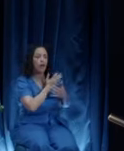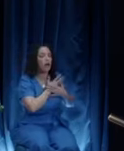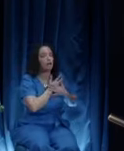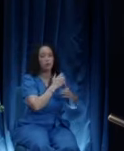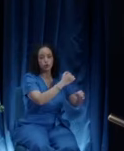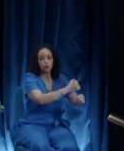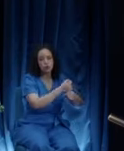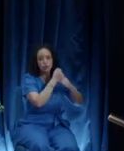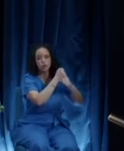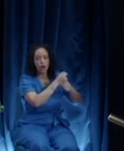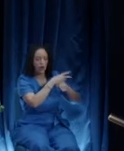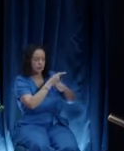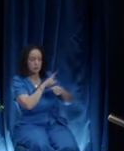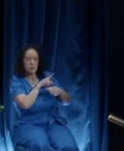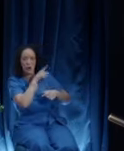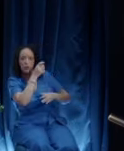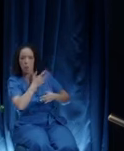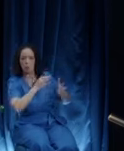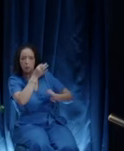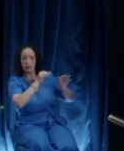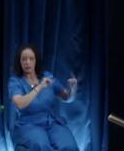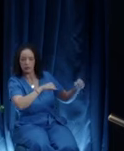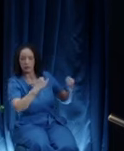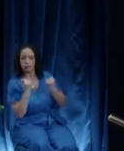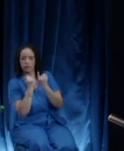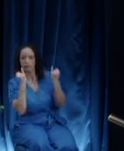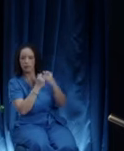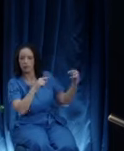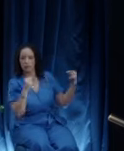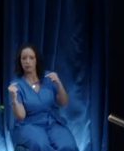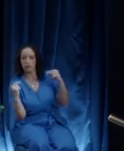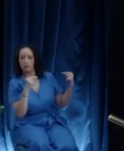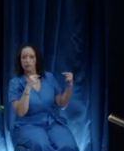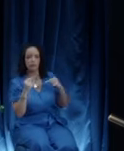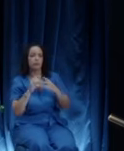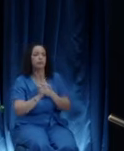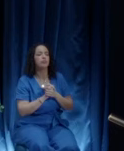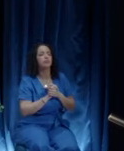that she didn't want to see come in. We'll come up to you up there.